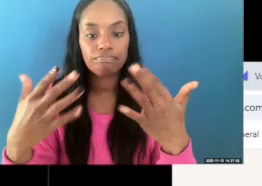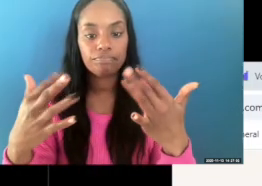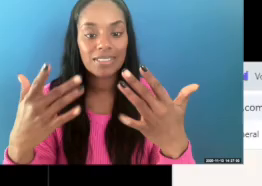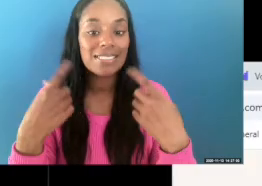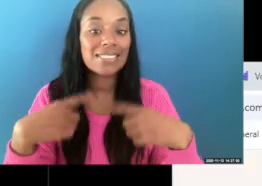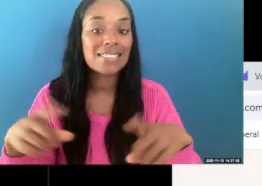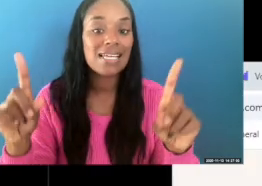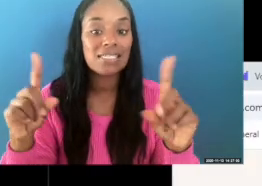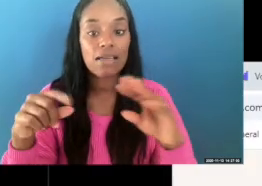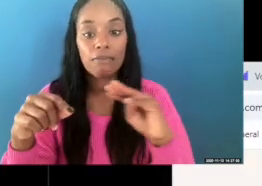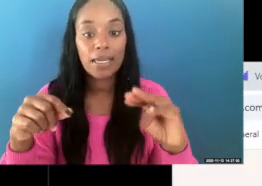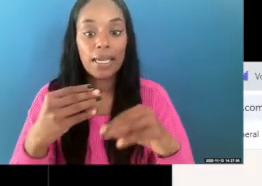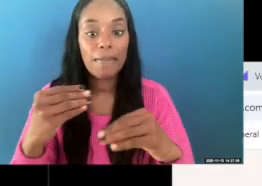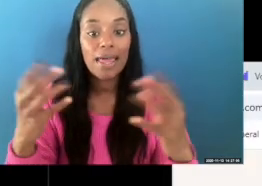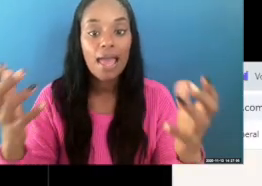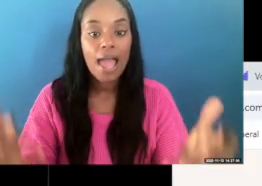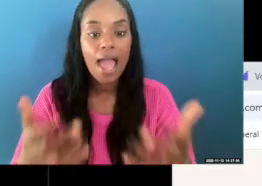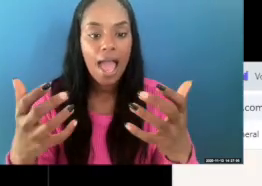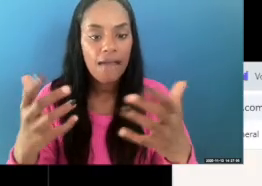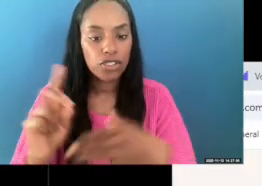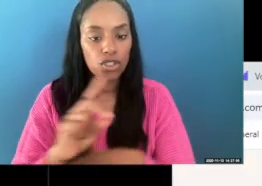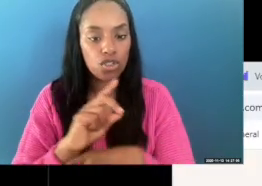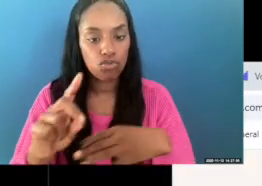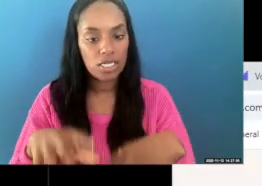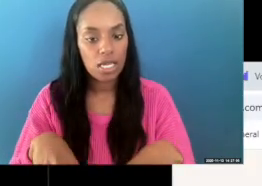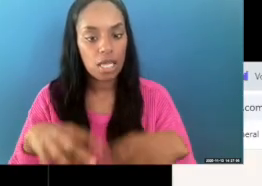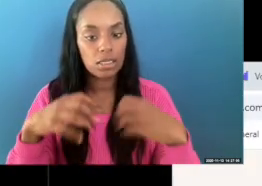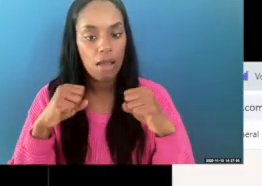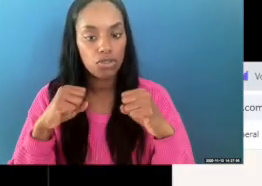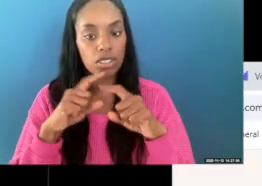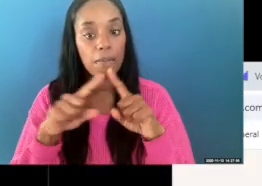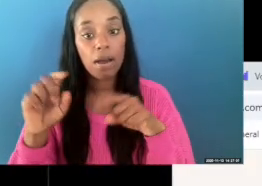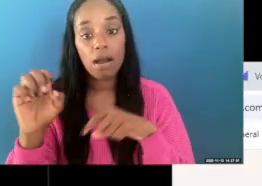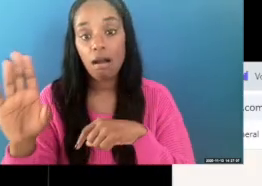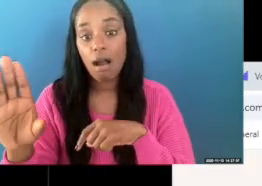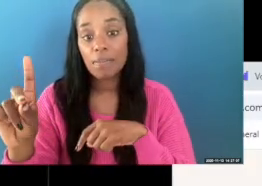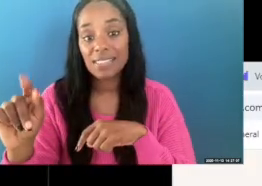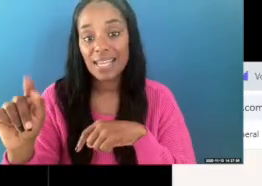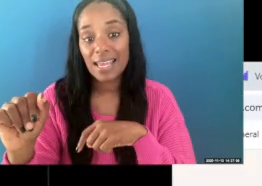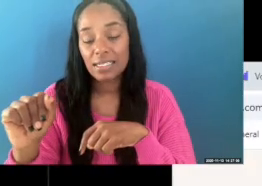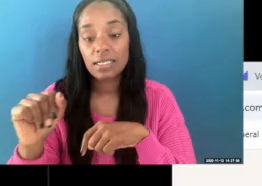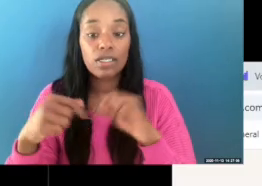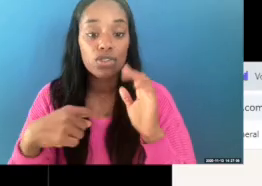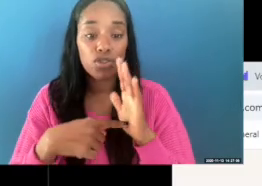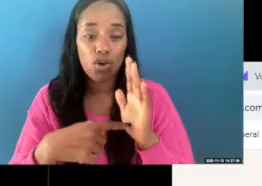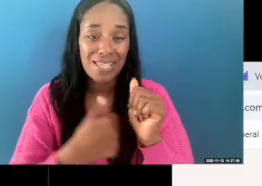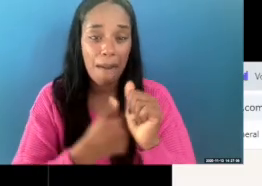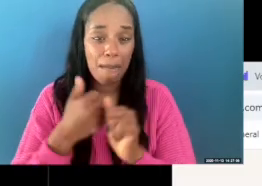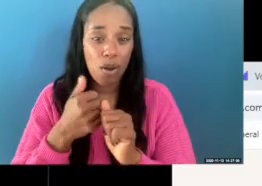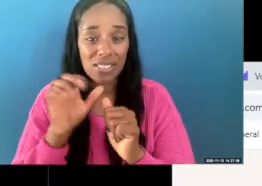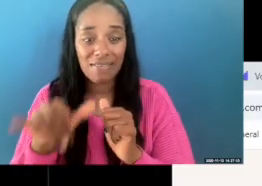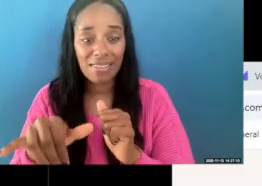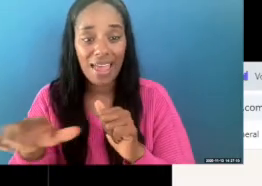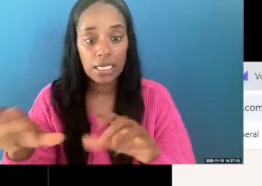cleaner standard. I also want to take issue, there's slide 46 that was presented talking about the success